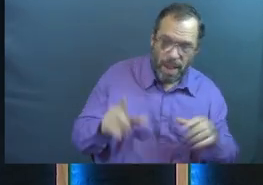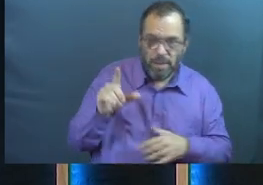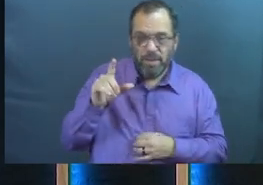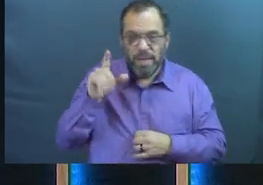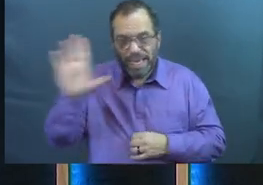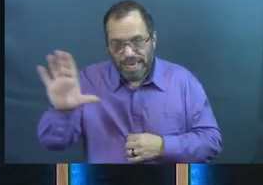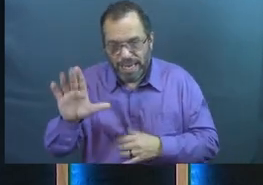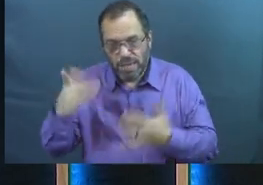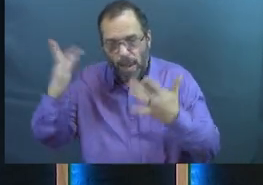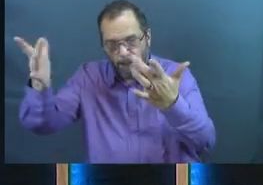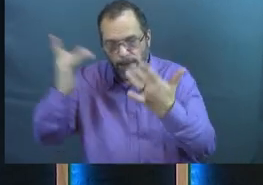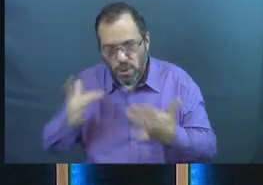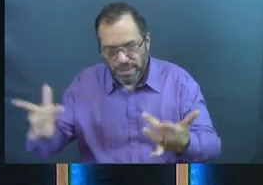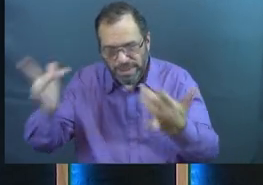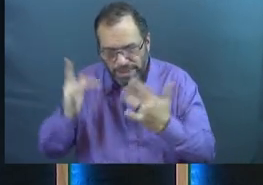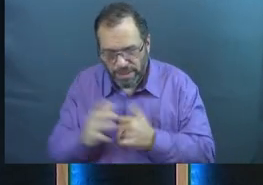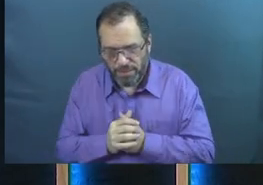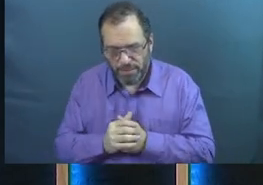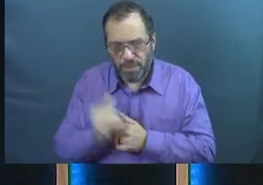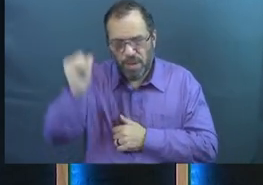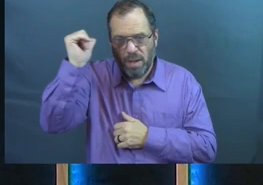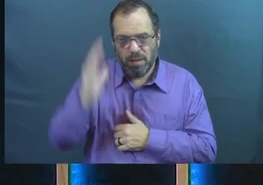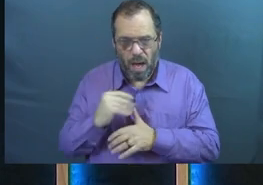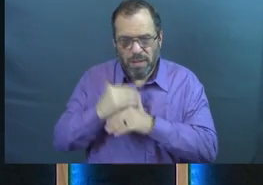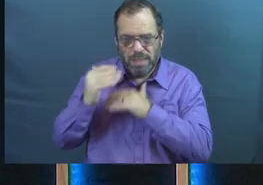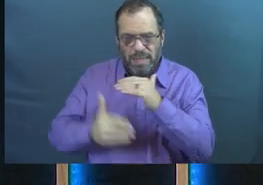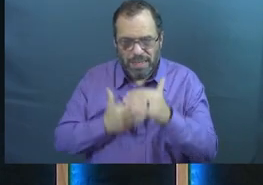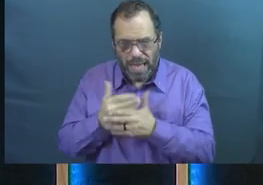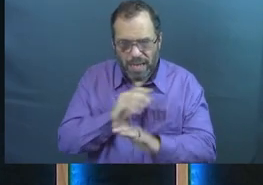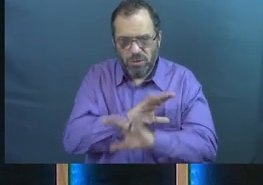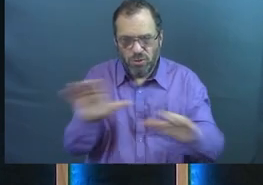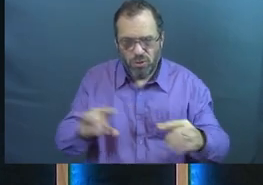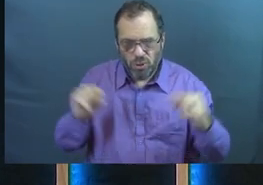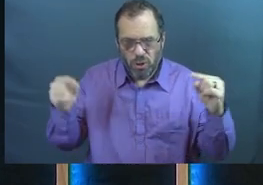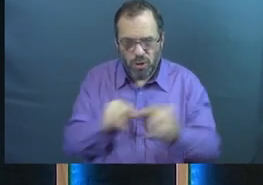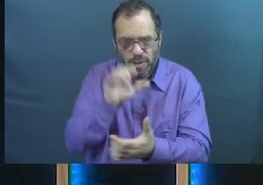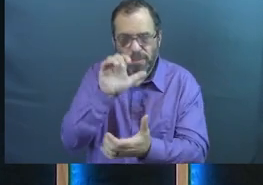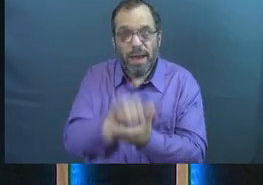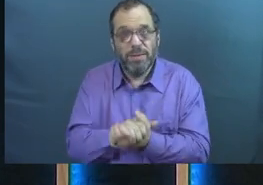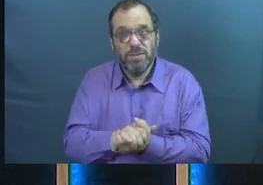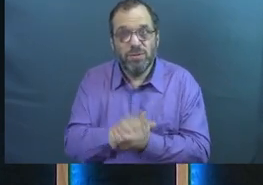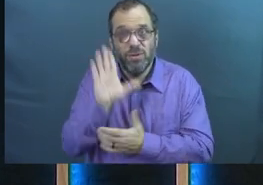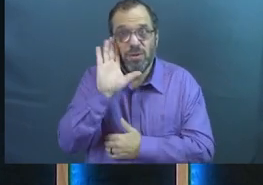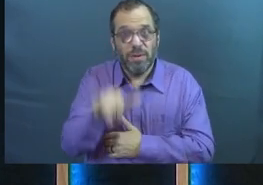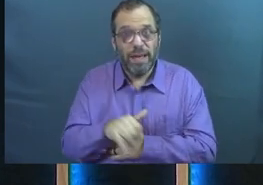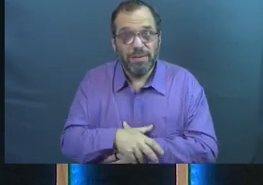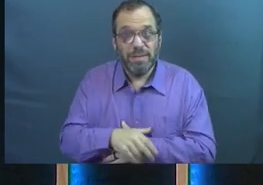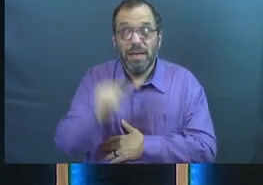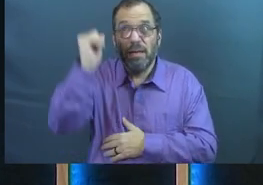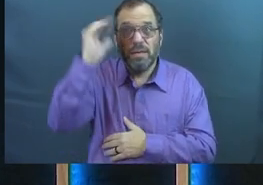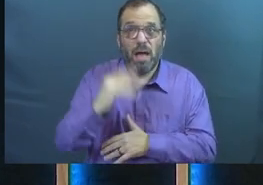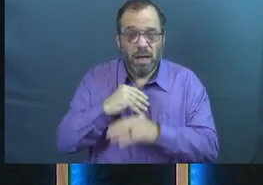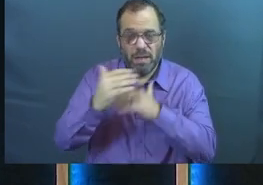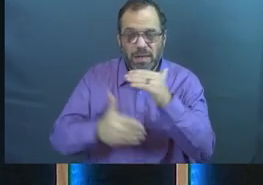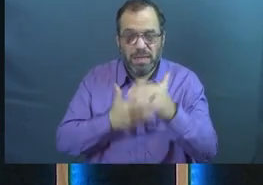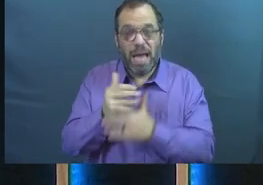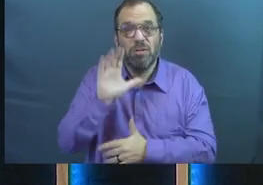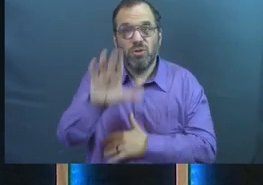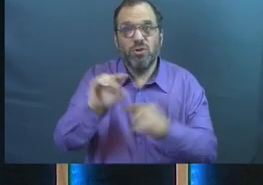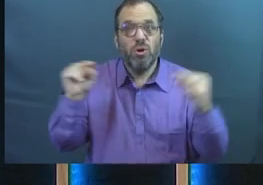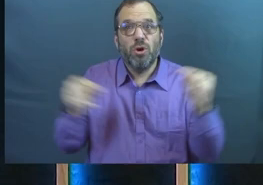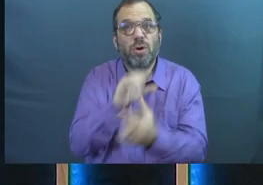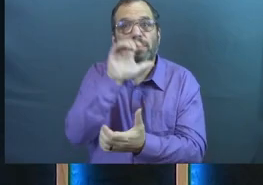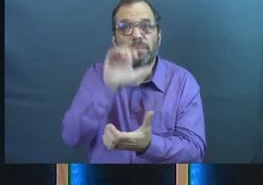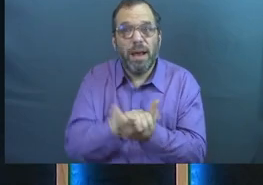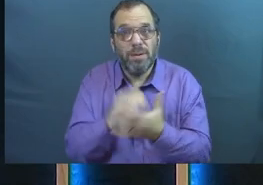but because of his mercy. God is kind toward your wounded marriage today. God is kind toward your